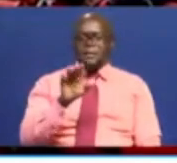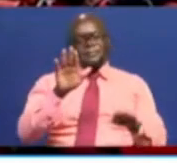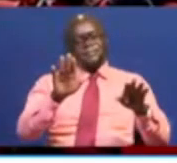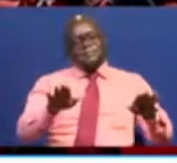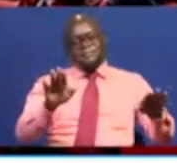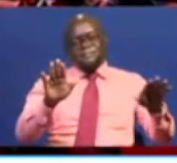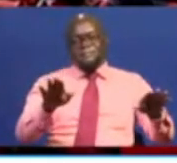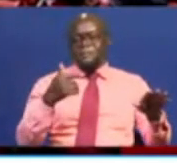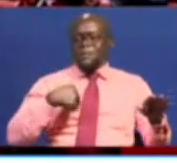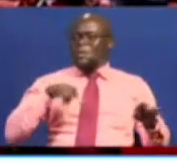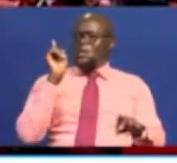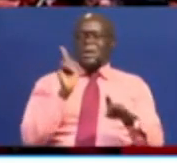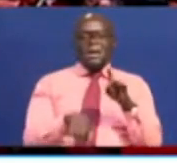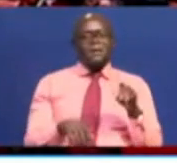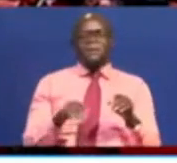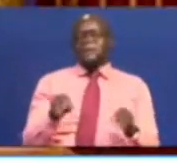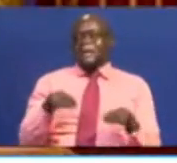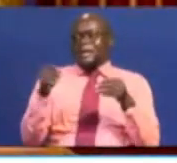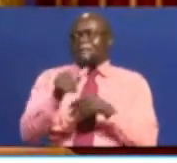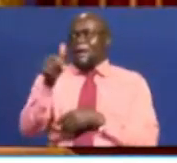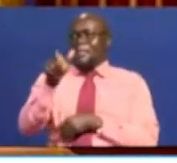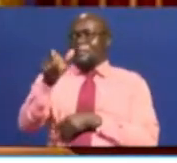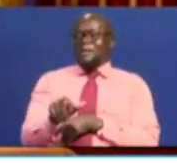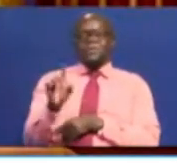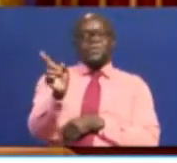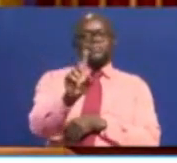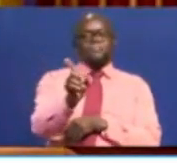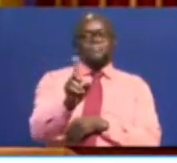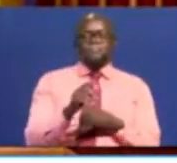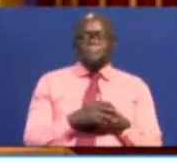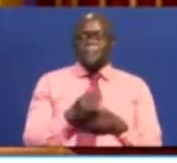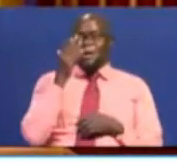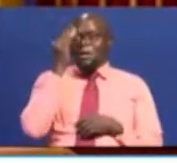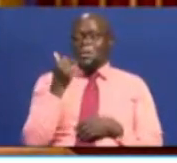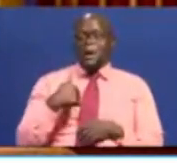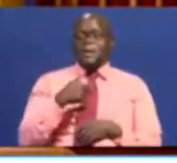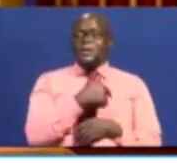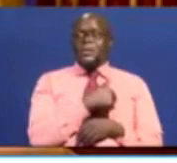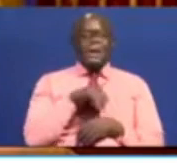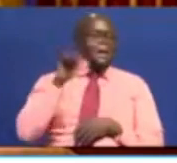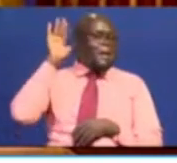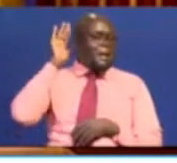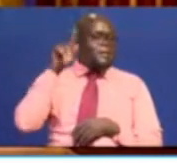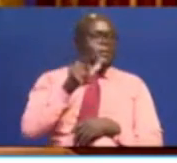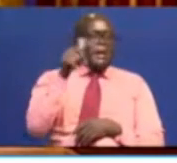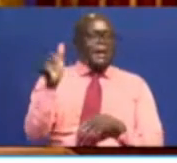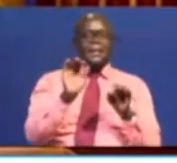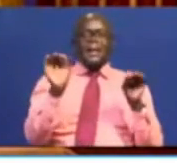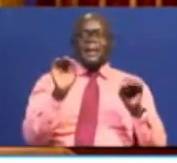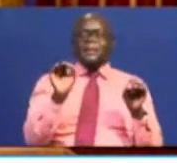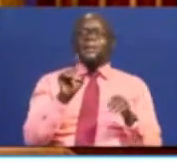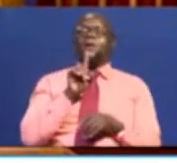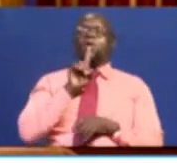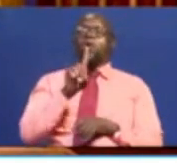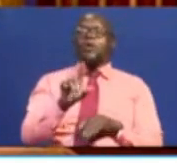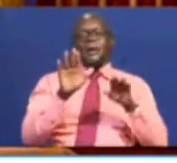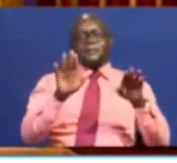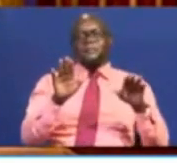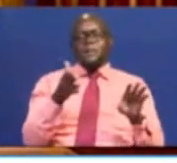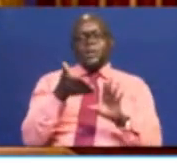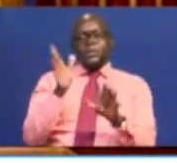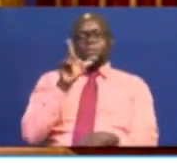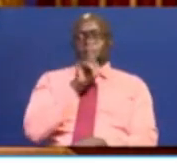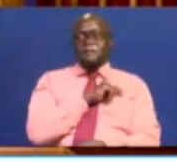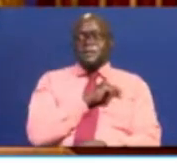Order, senators. We cannot, no, I'm not going to give any more points of orders because we are not listening to each other. Order, senators. He